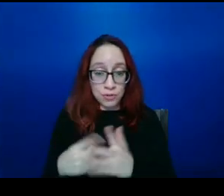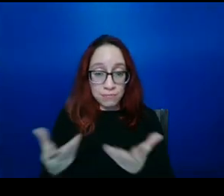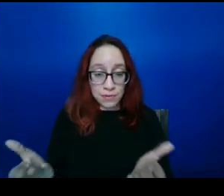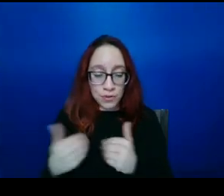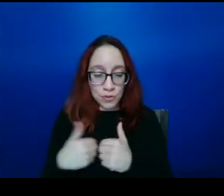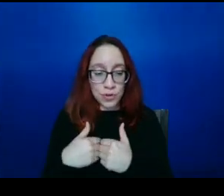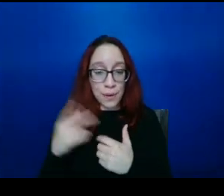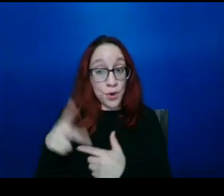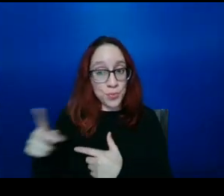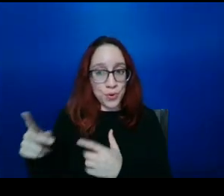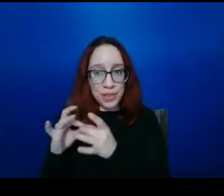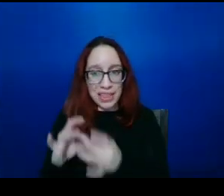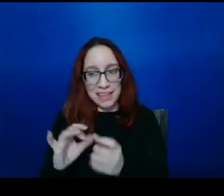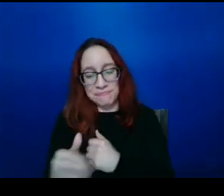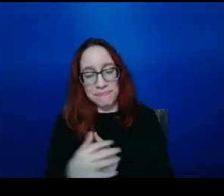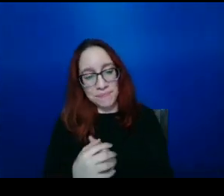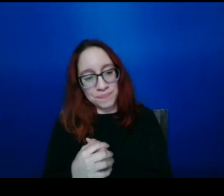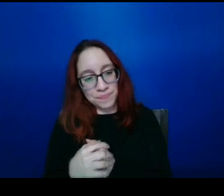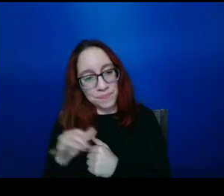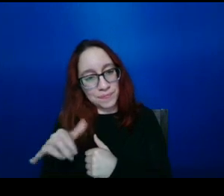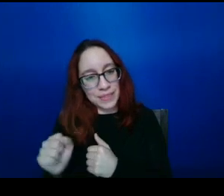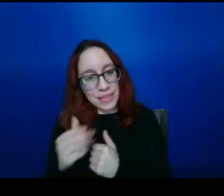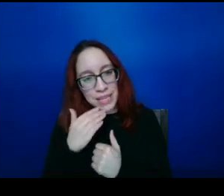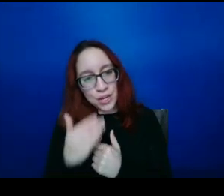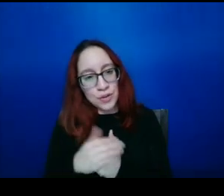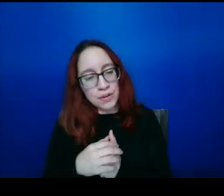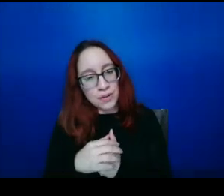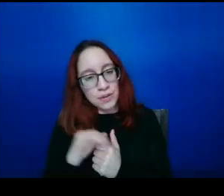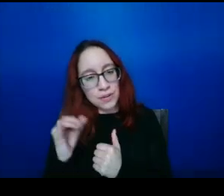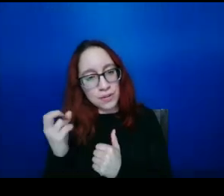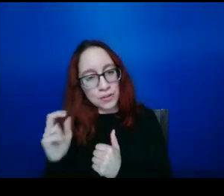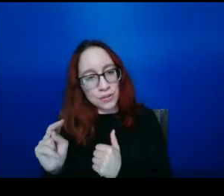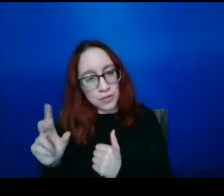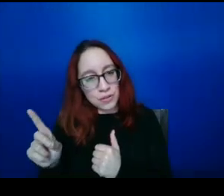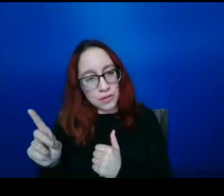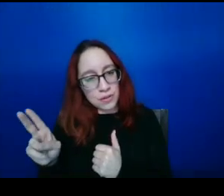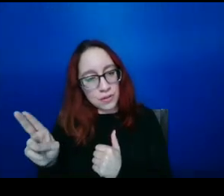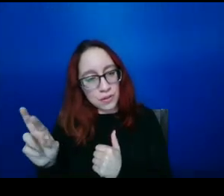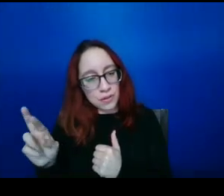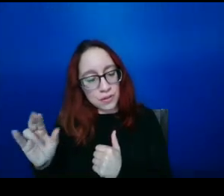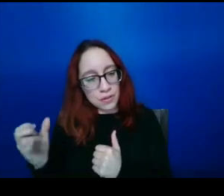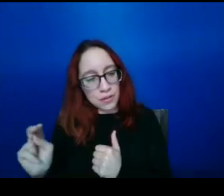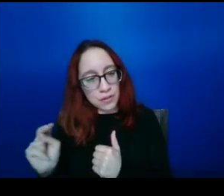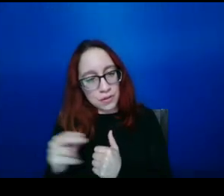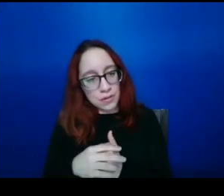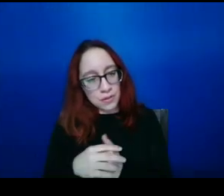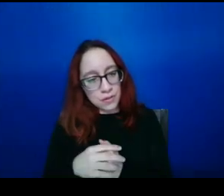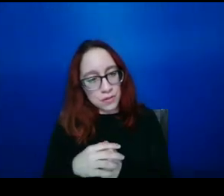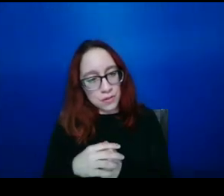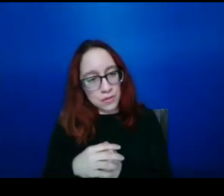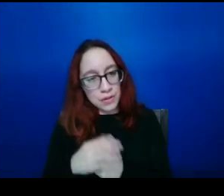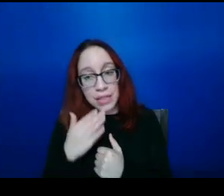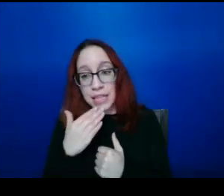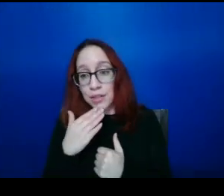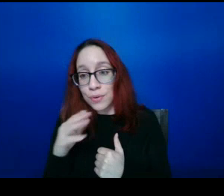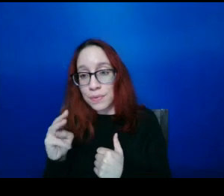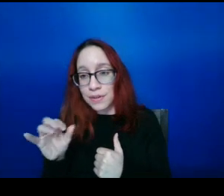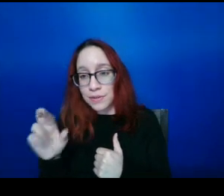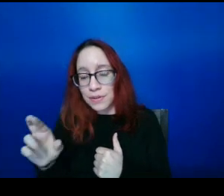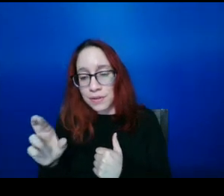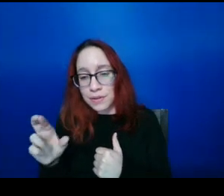there's a PowerPoint to go along with it. Yes, sir. Thank you, Mayor. John Durgan, Economic Development Manager. Thank you, Mayor, Vice